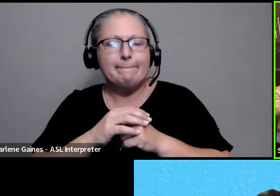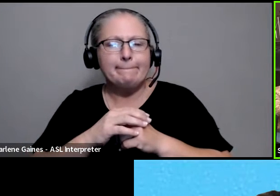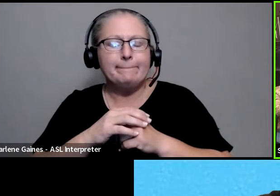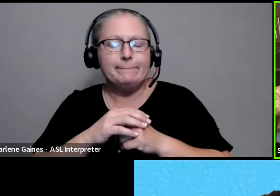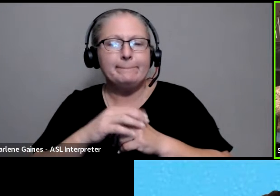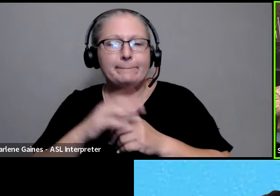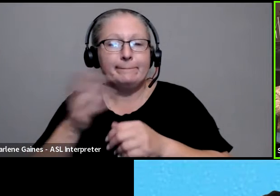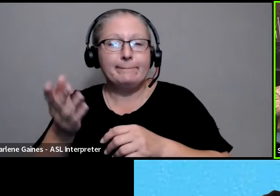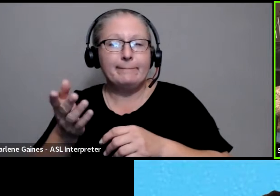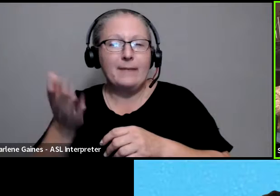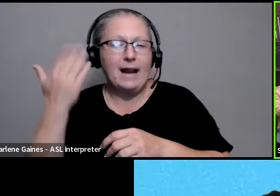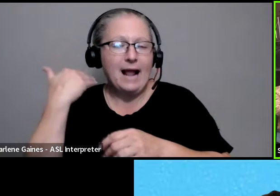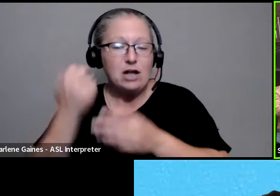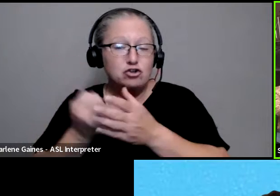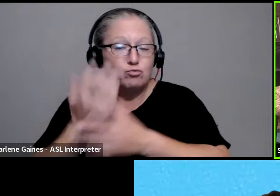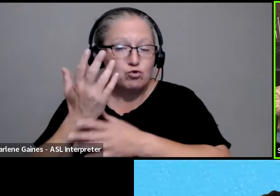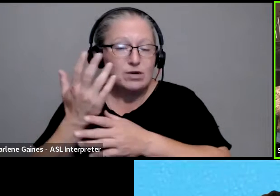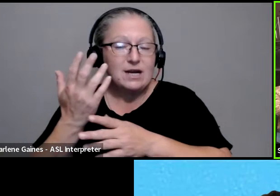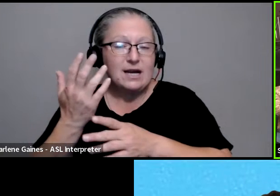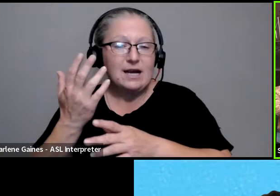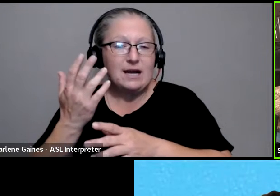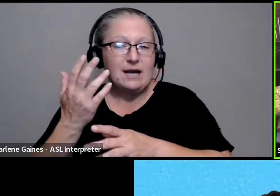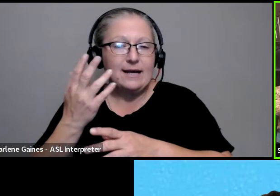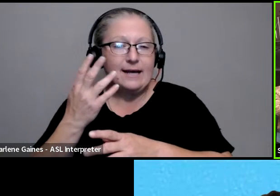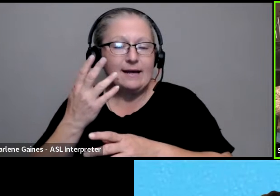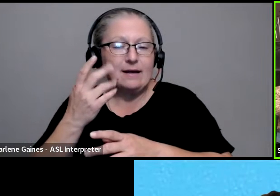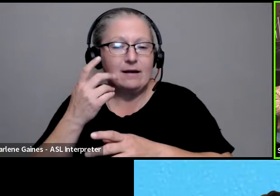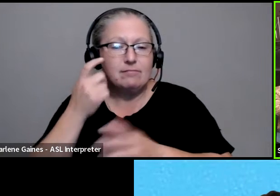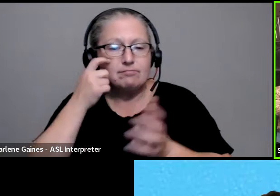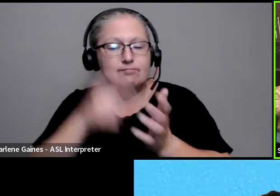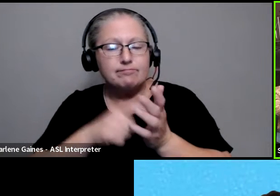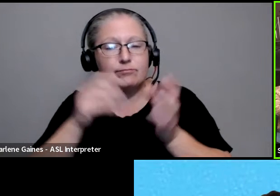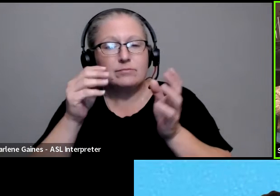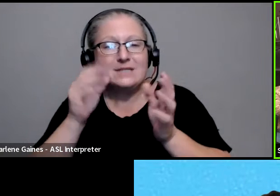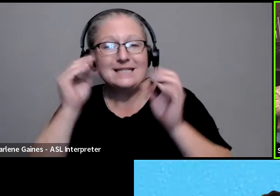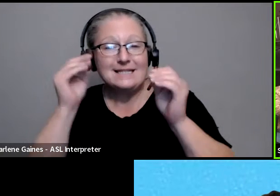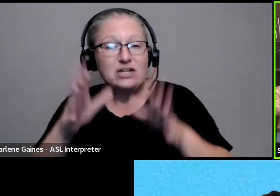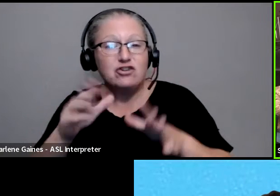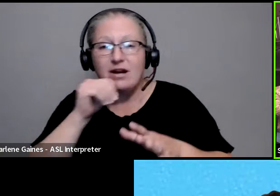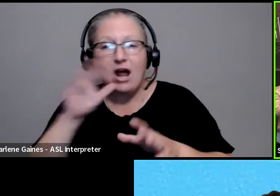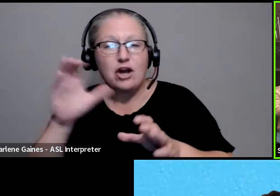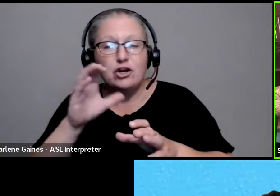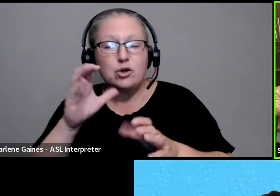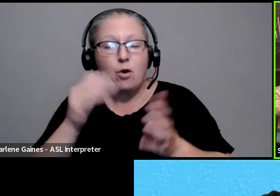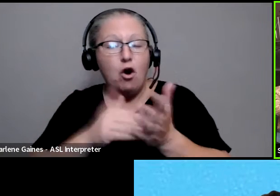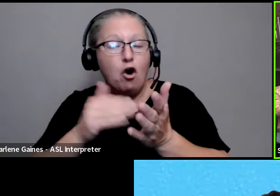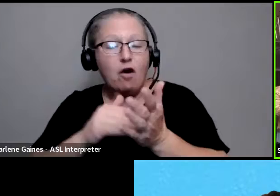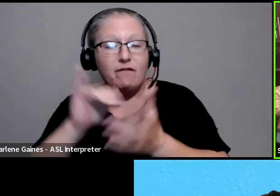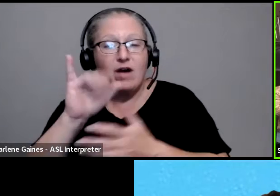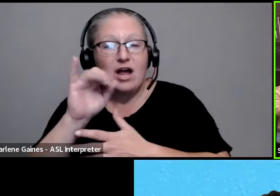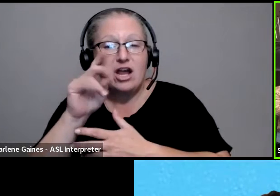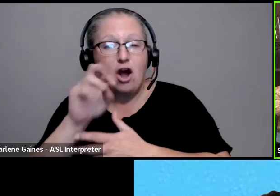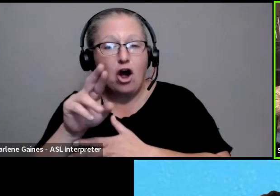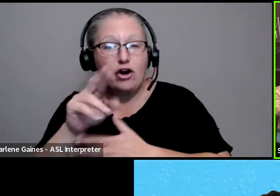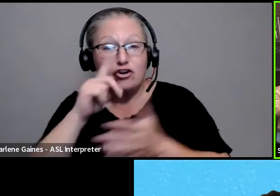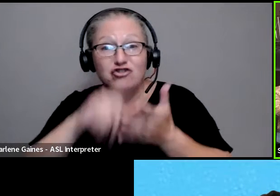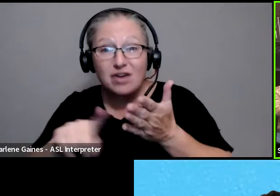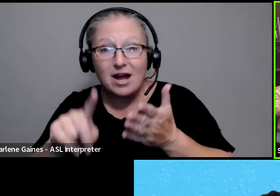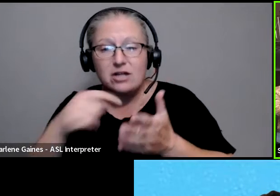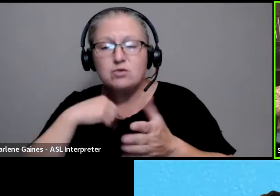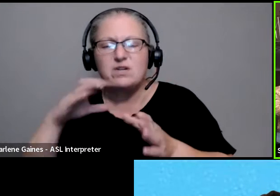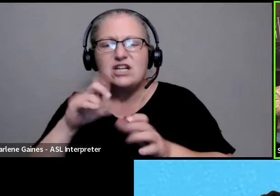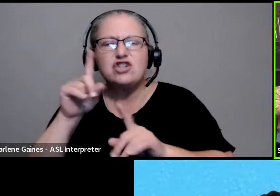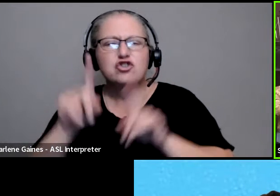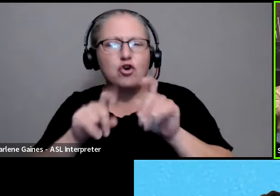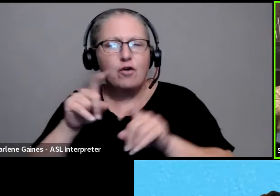Last spring we, were experiencing like teachers not doing as many yonder checks. And so we did a survey